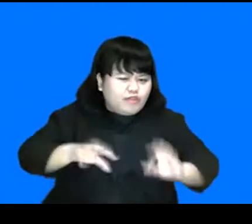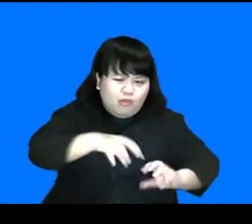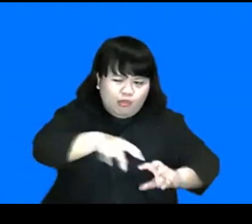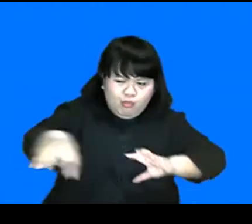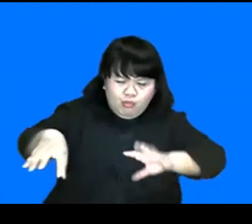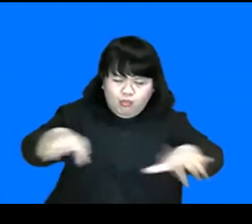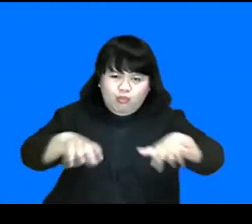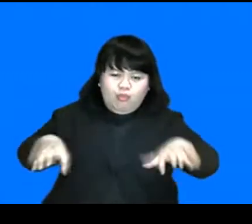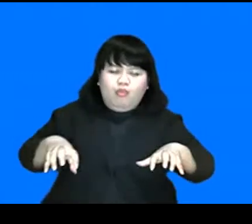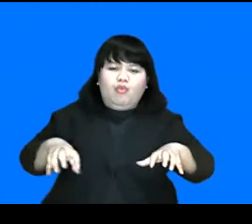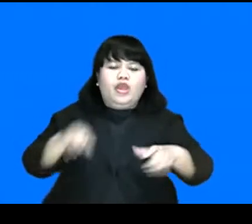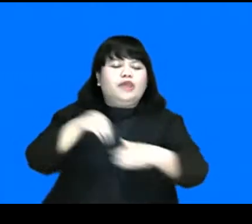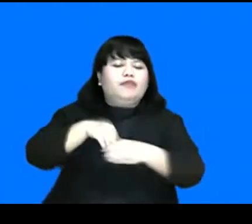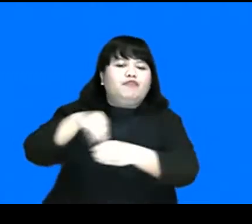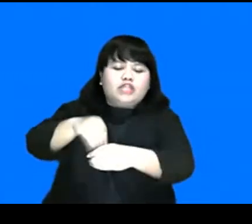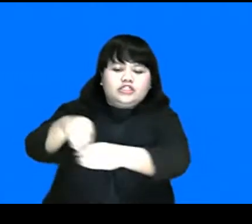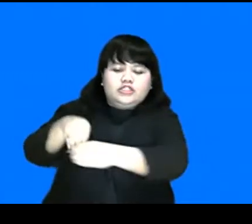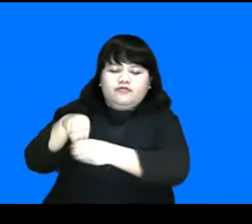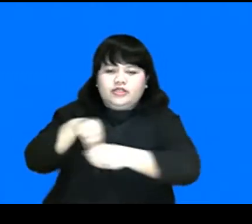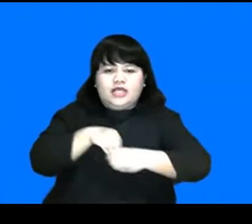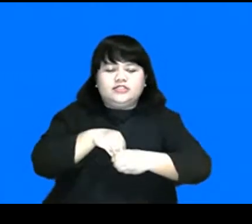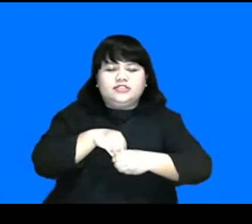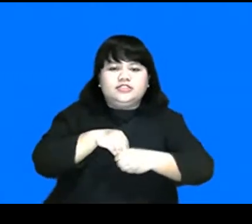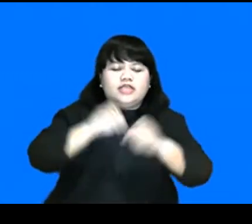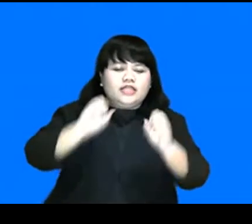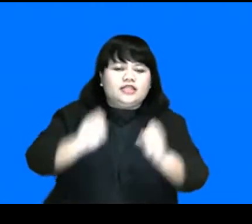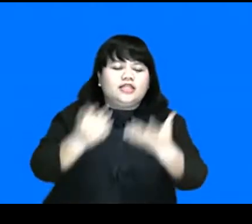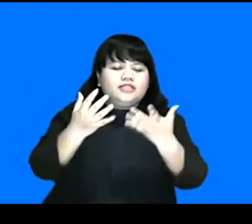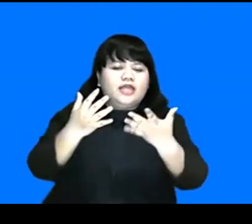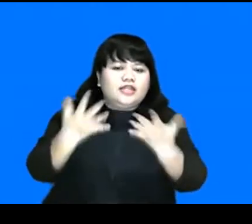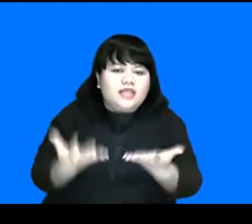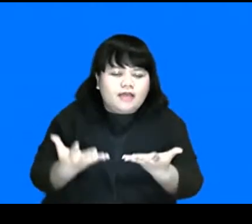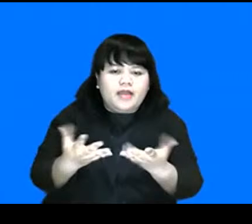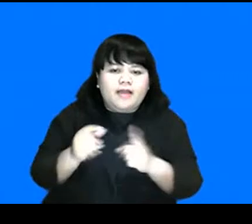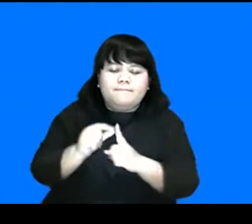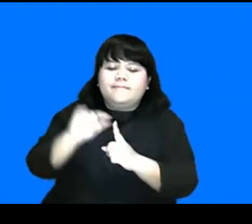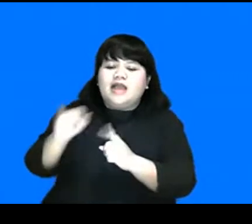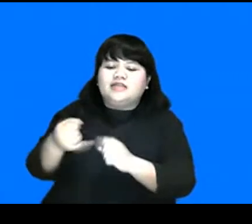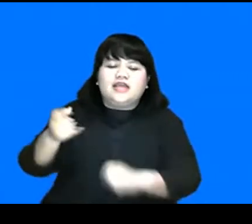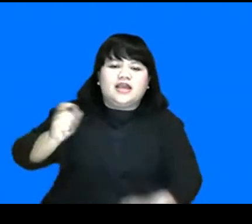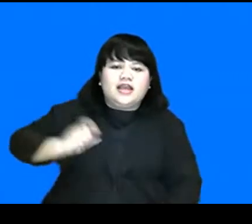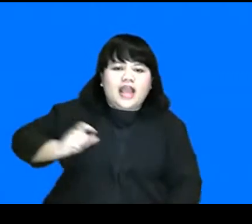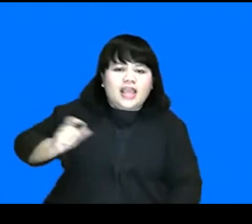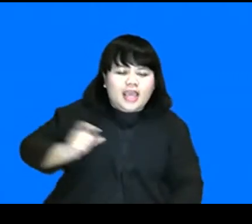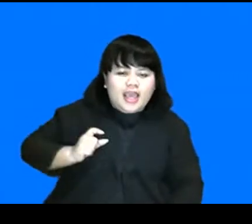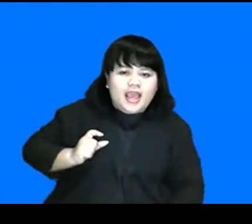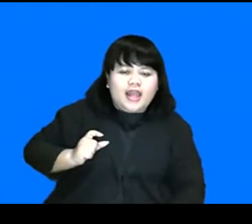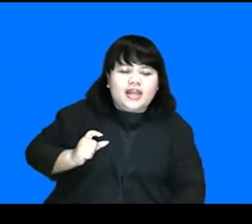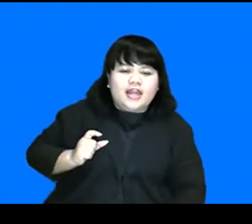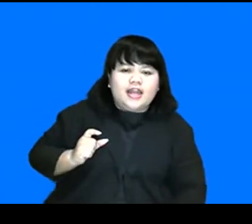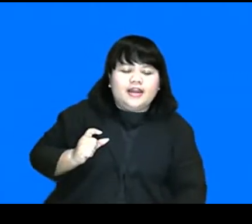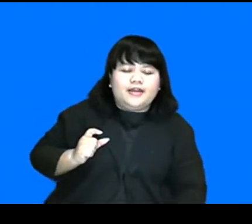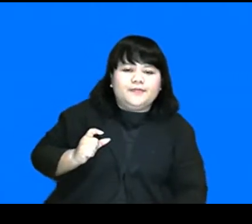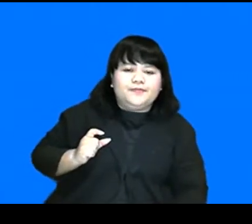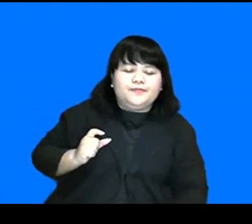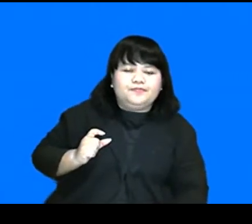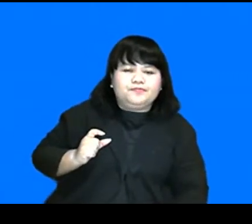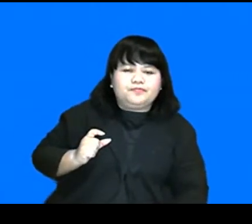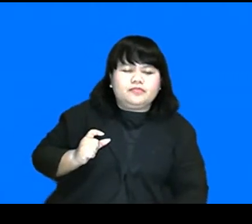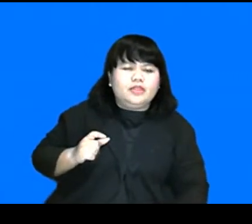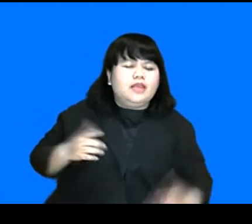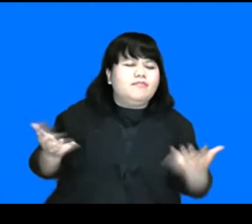they removed the wealth tax earlier on, the rich simply did not invest.